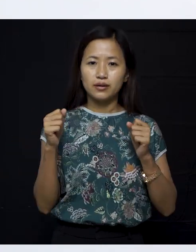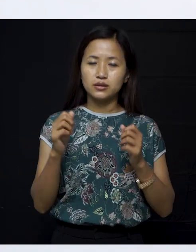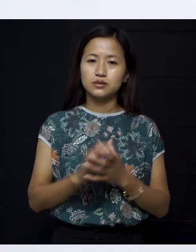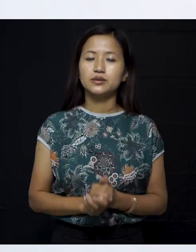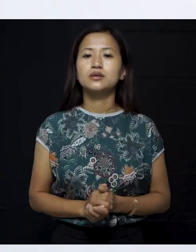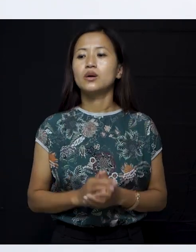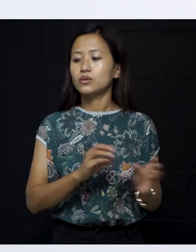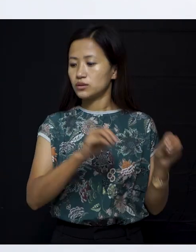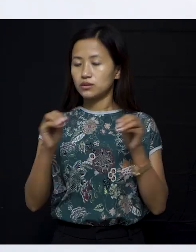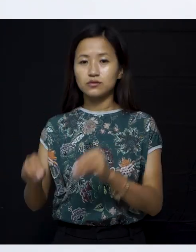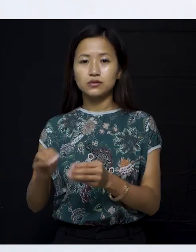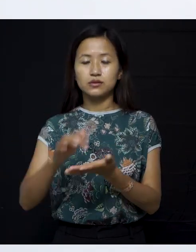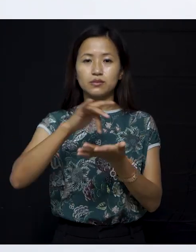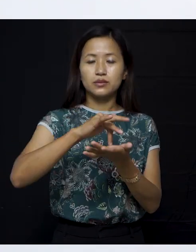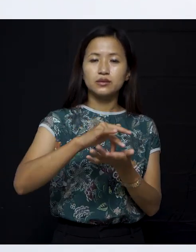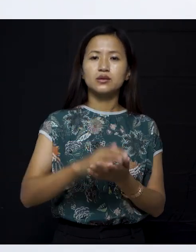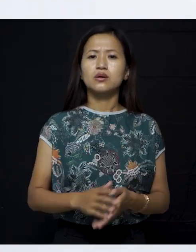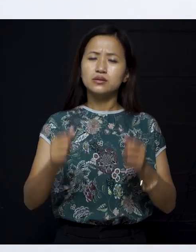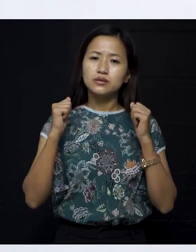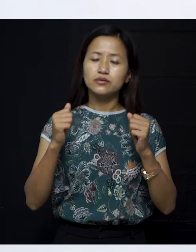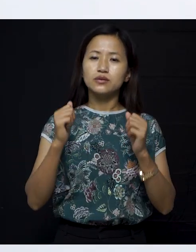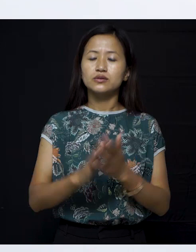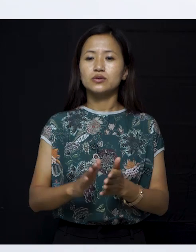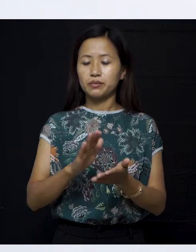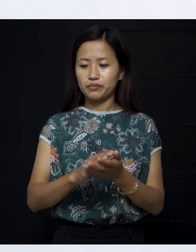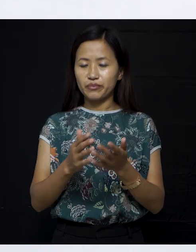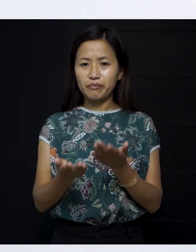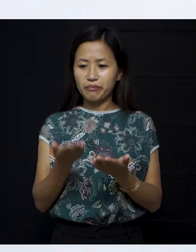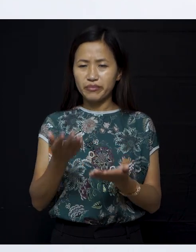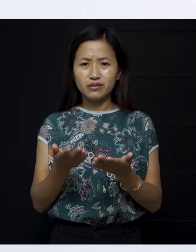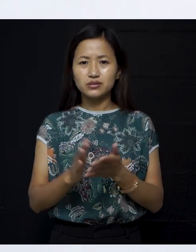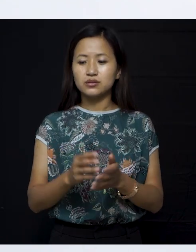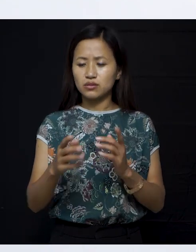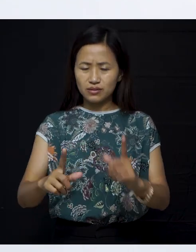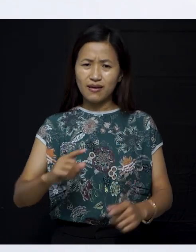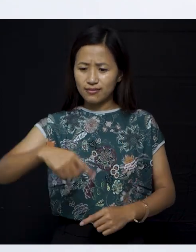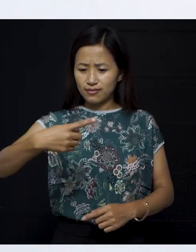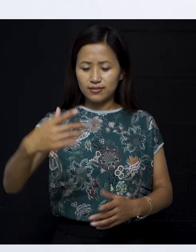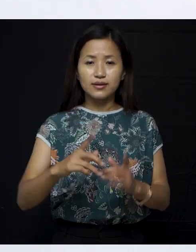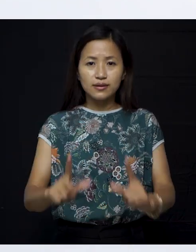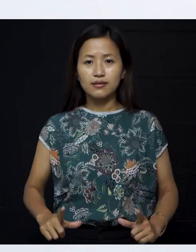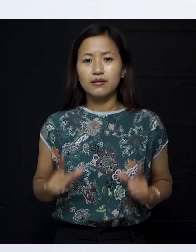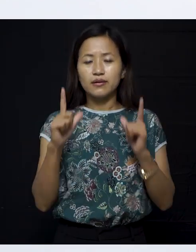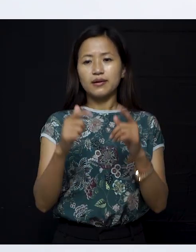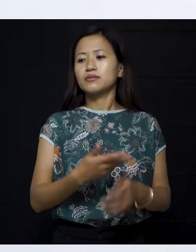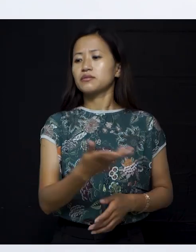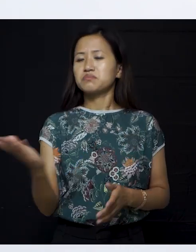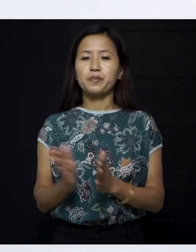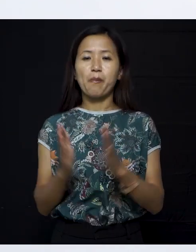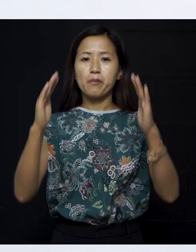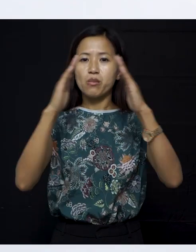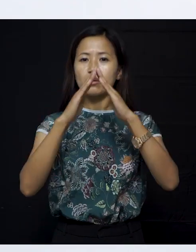they first shifted their place, it was so difficult for them to manage their daily lives because they did not have homes, there was